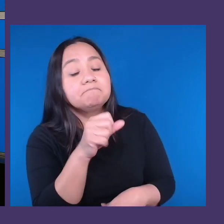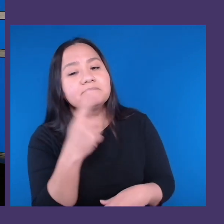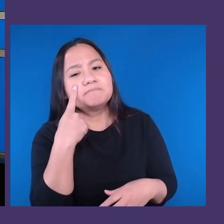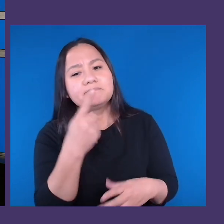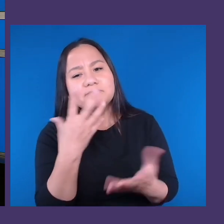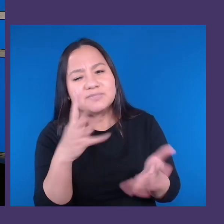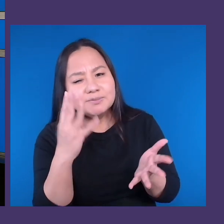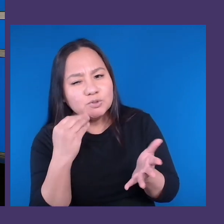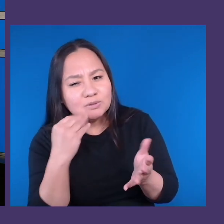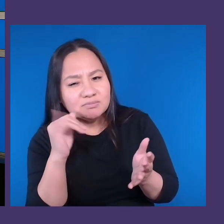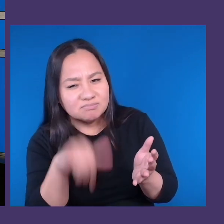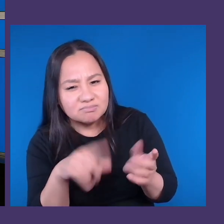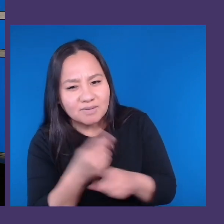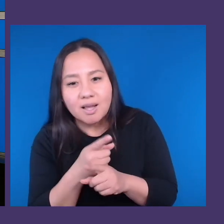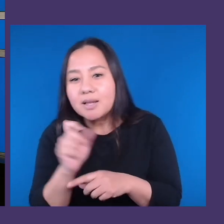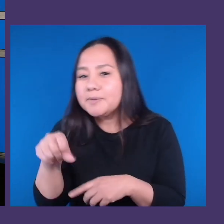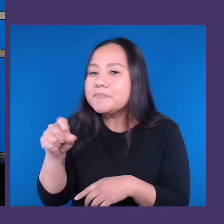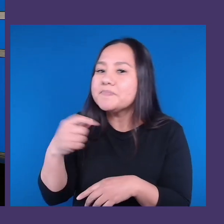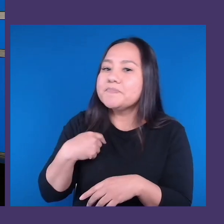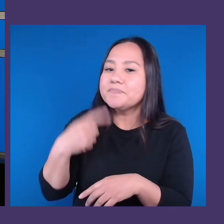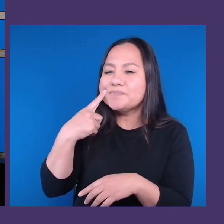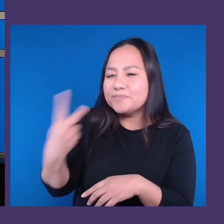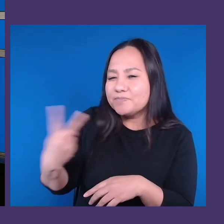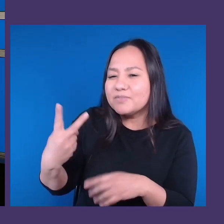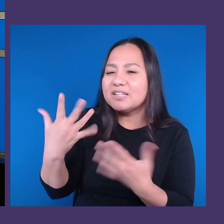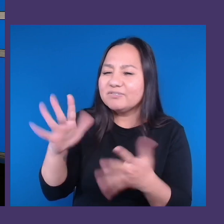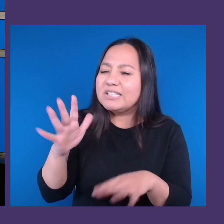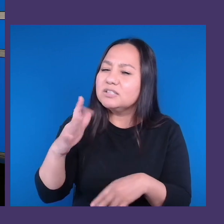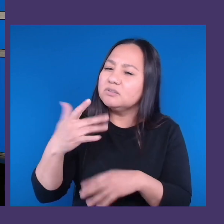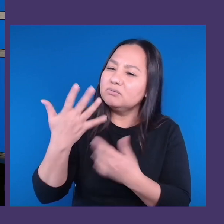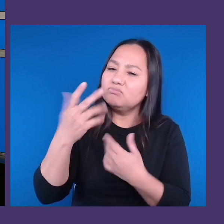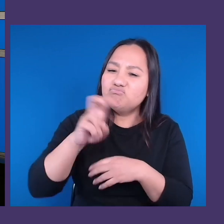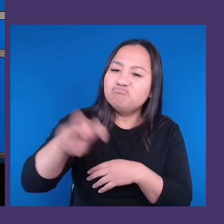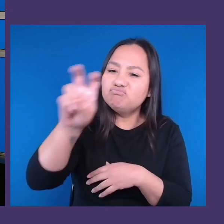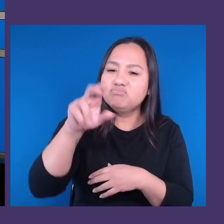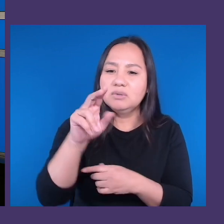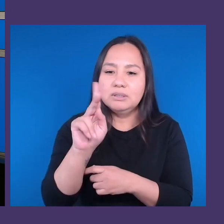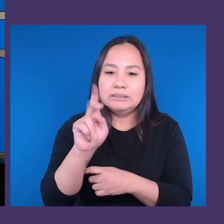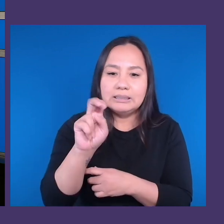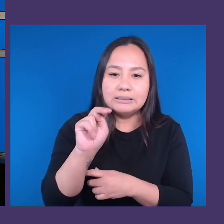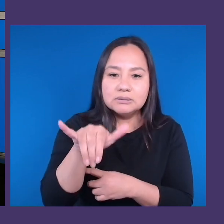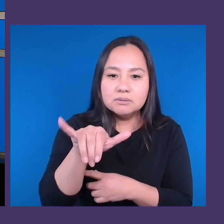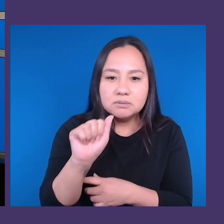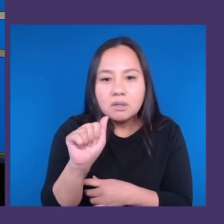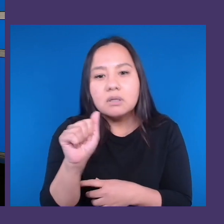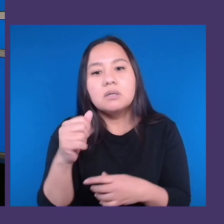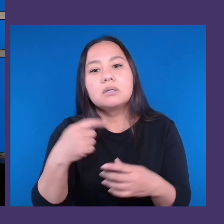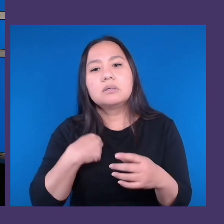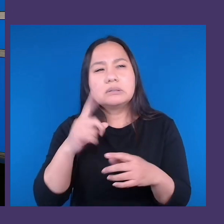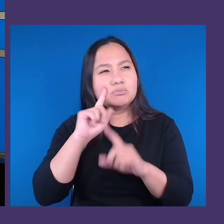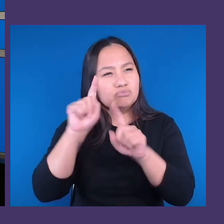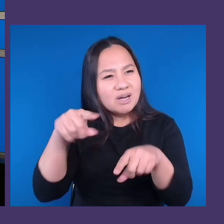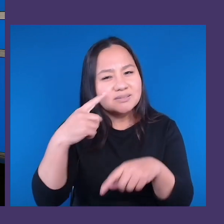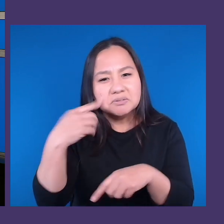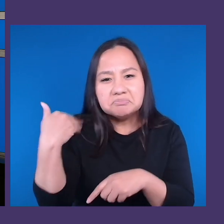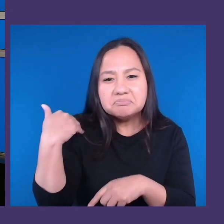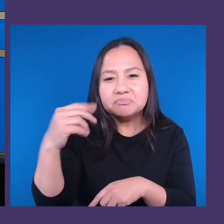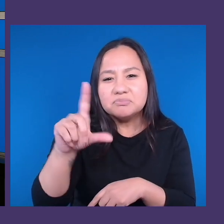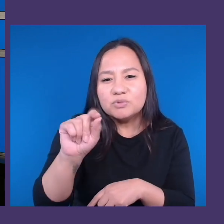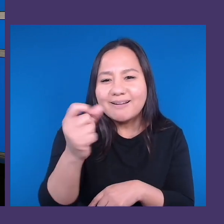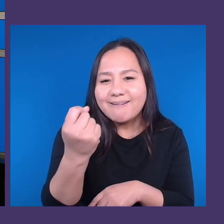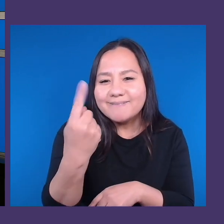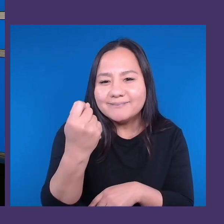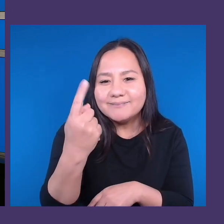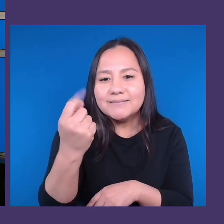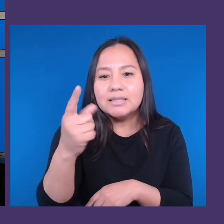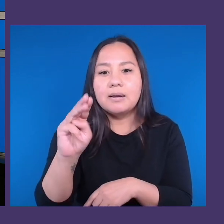regular trips to Kenya. I first went, I think it was 2011 to Mawingo. And you had this experience,